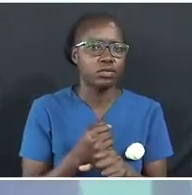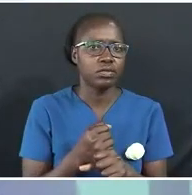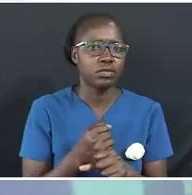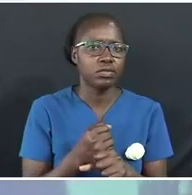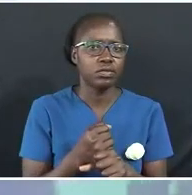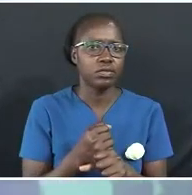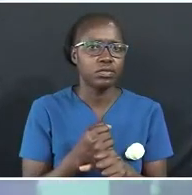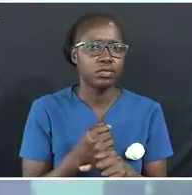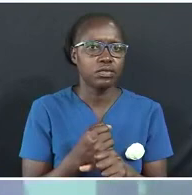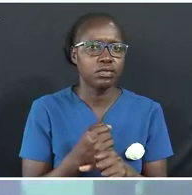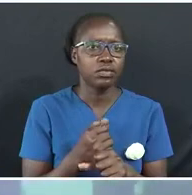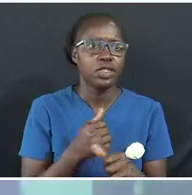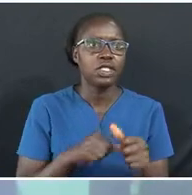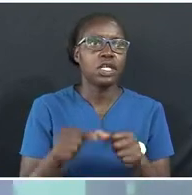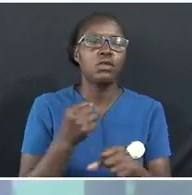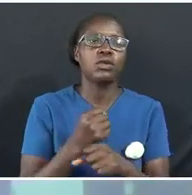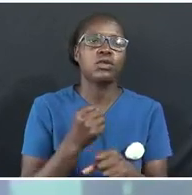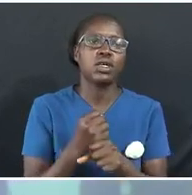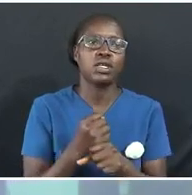It's about work.